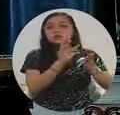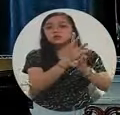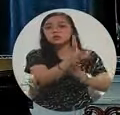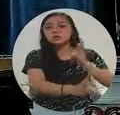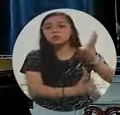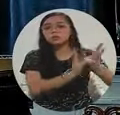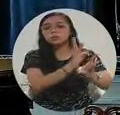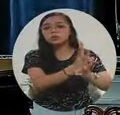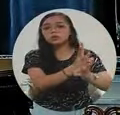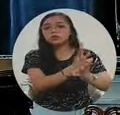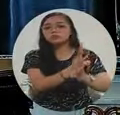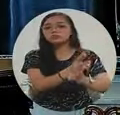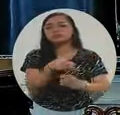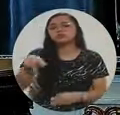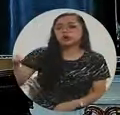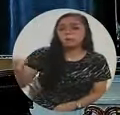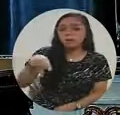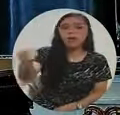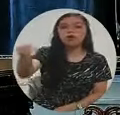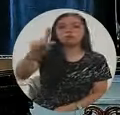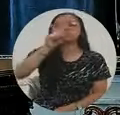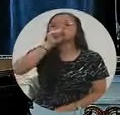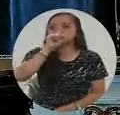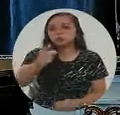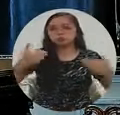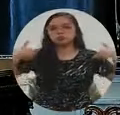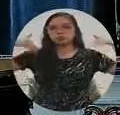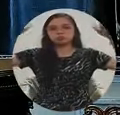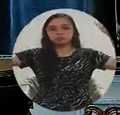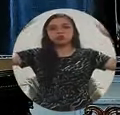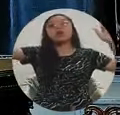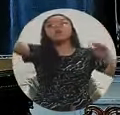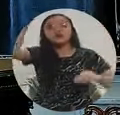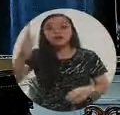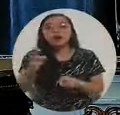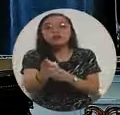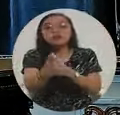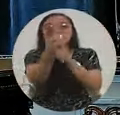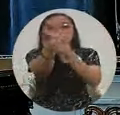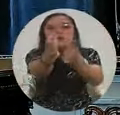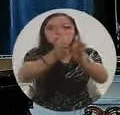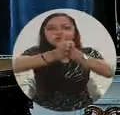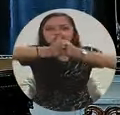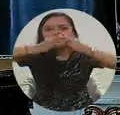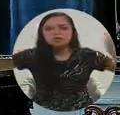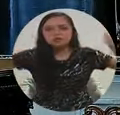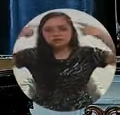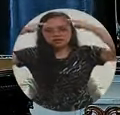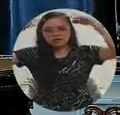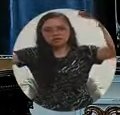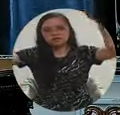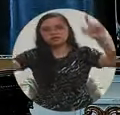6, the apostle was fully committed. And if you are fully committed, God will reward you with great